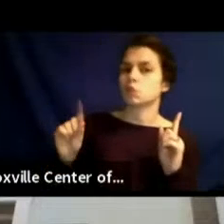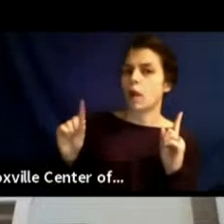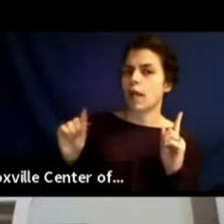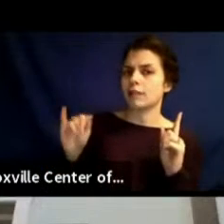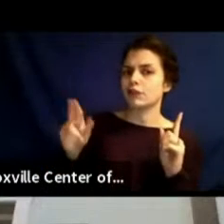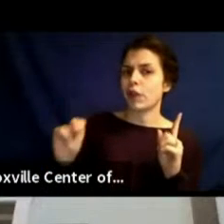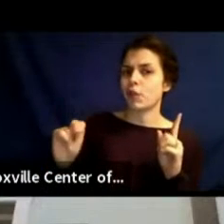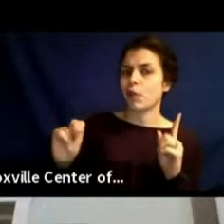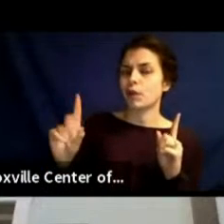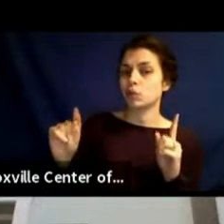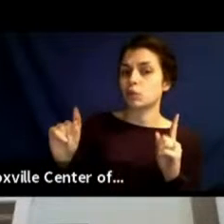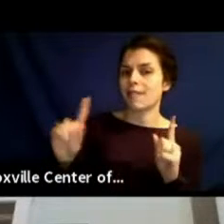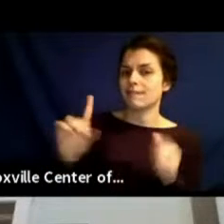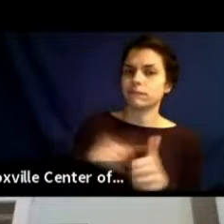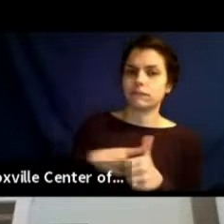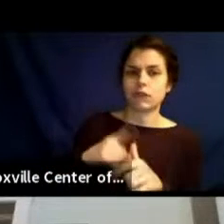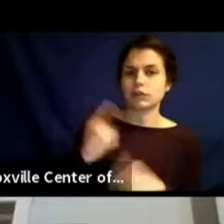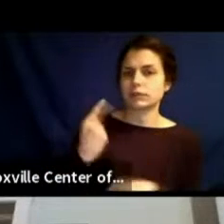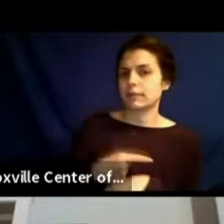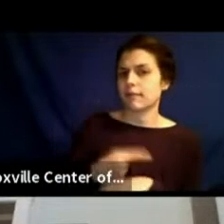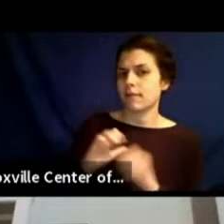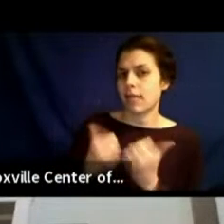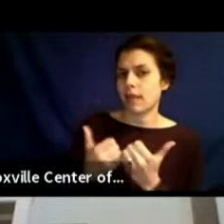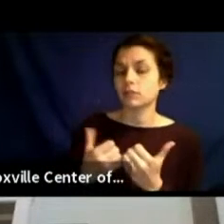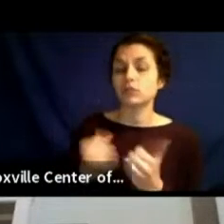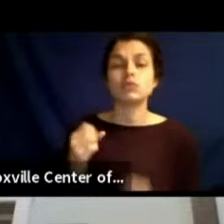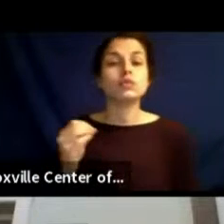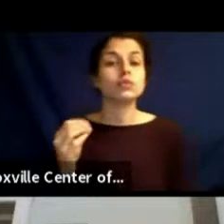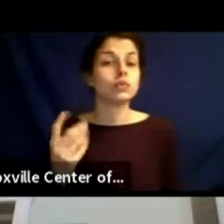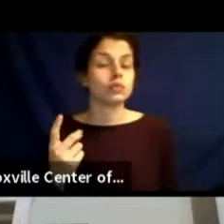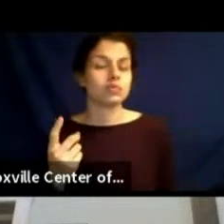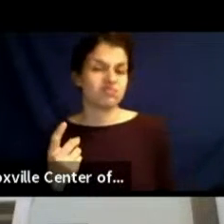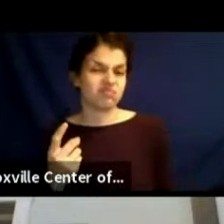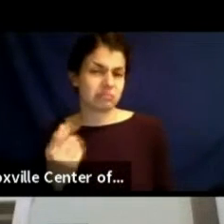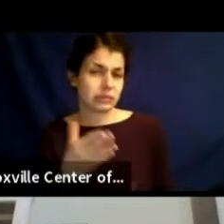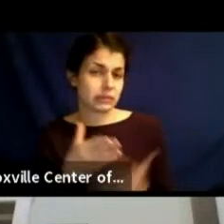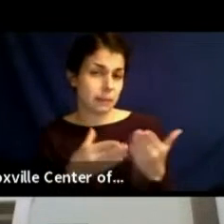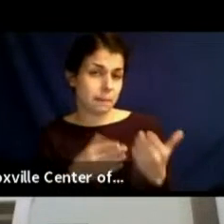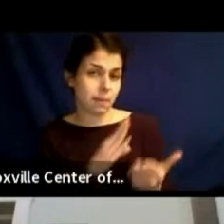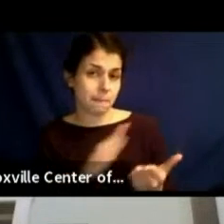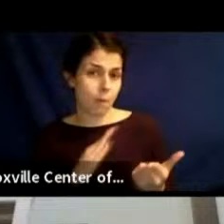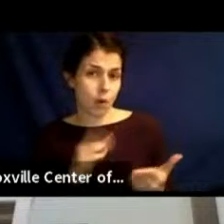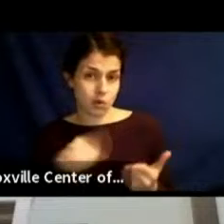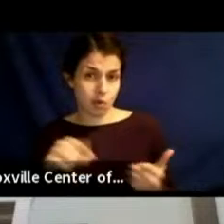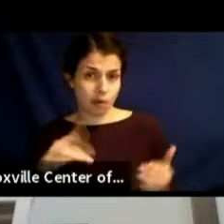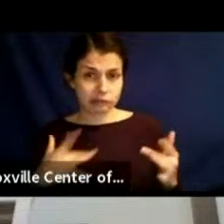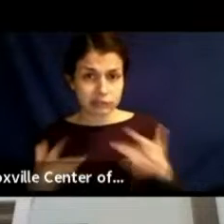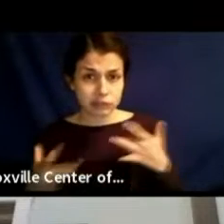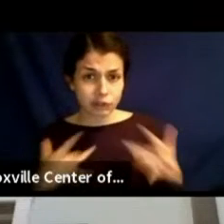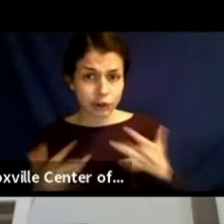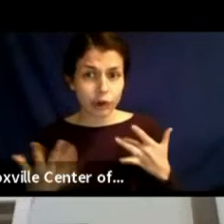that some of the concerns that the board had might be mitigated by that.